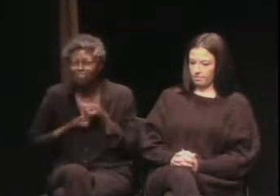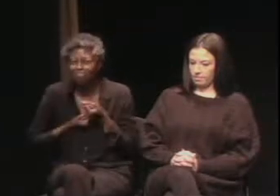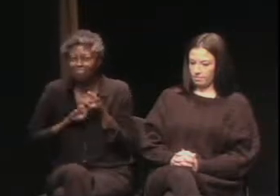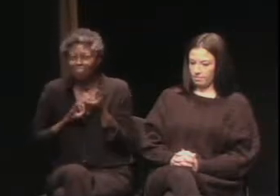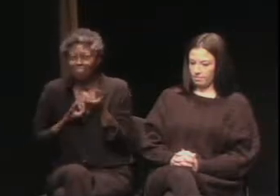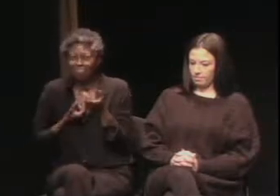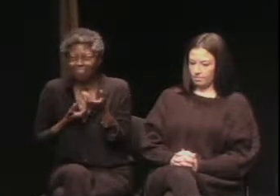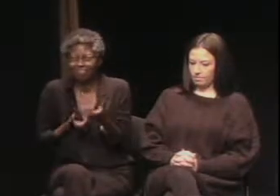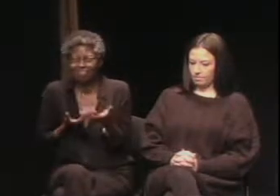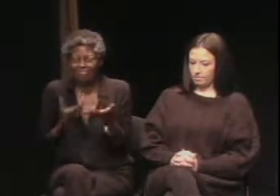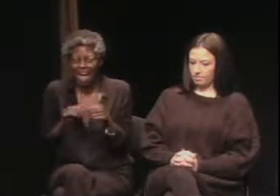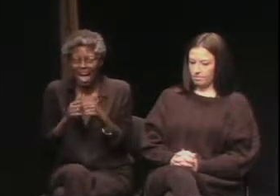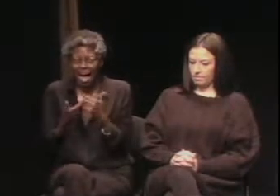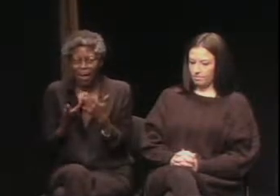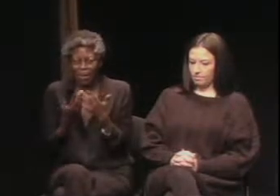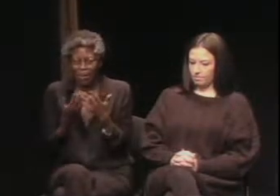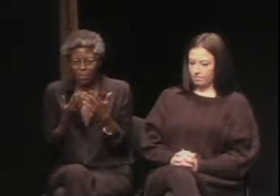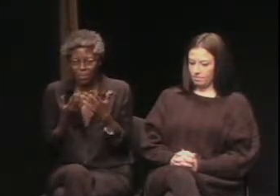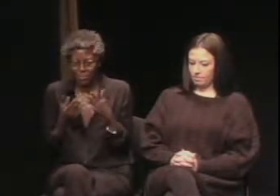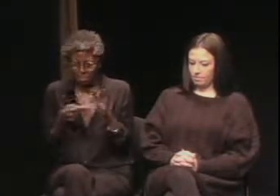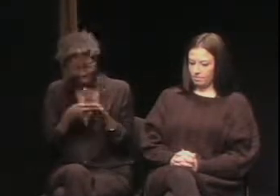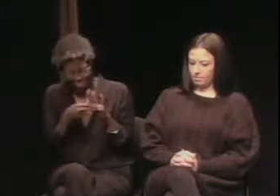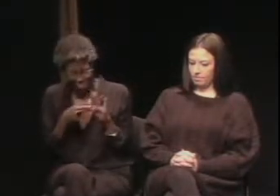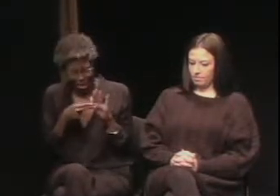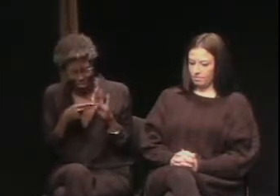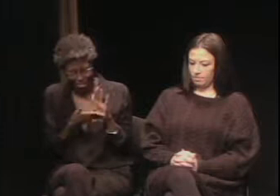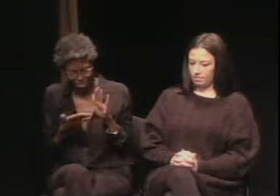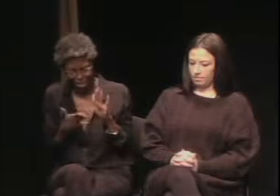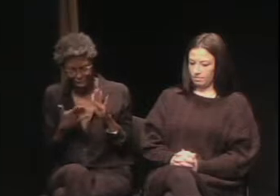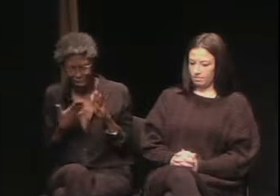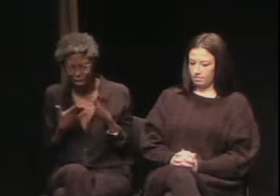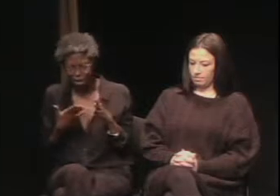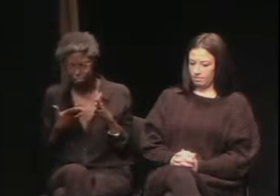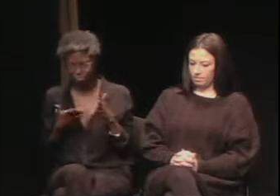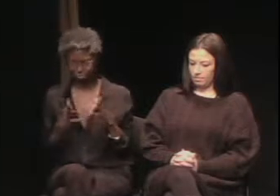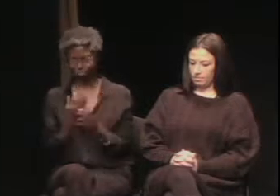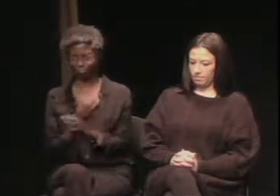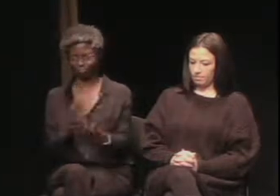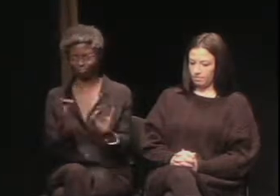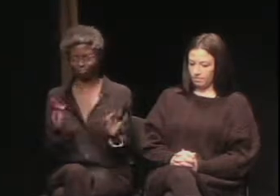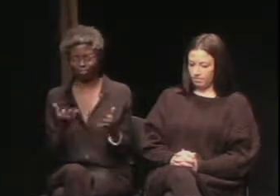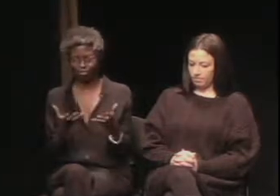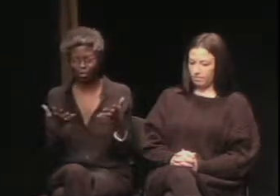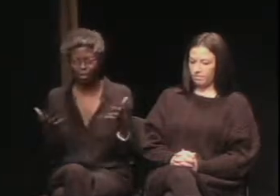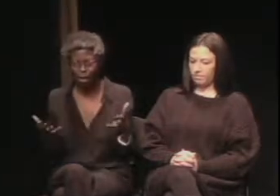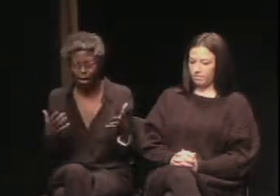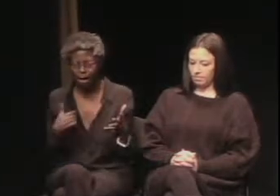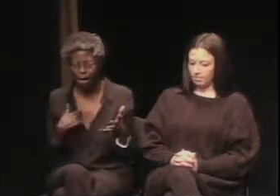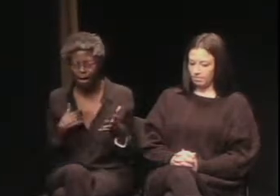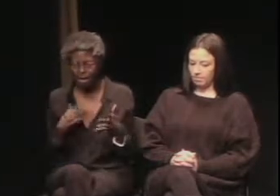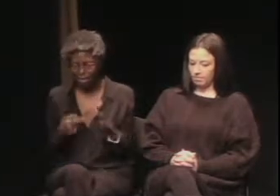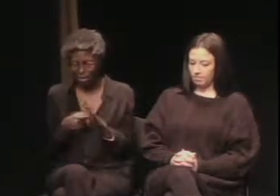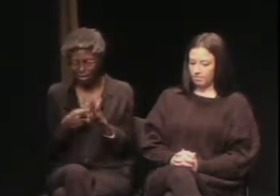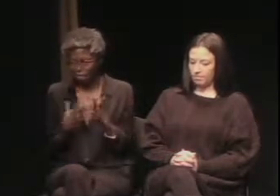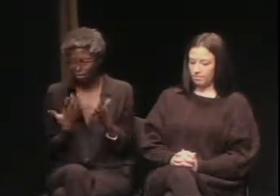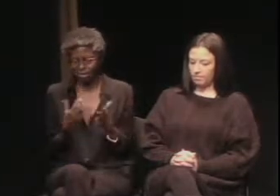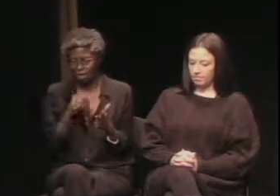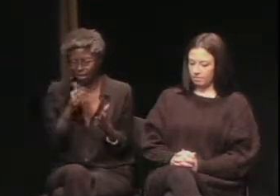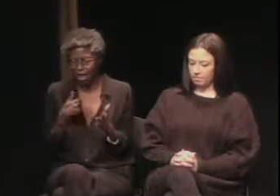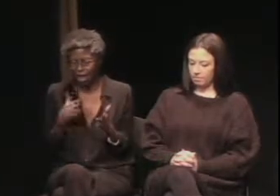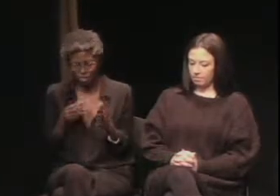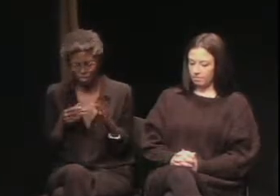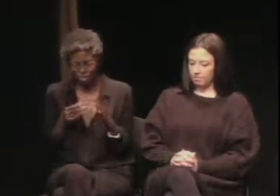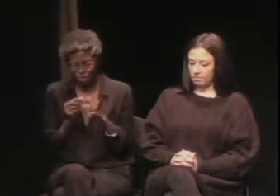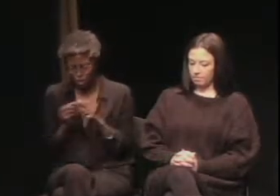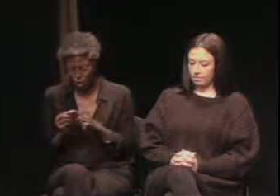and yes. how naming a thing can liberate you in so many ways. And sometimes yes. when you don't have the words, these women, books